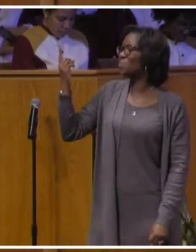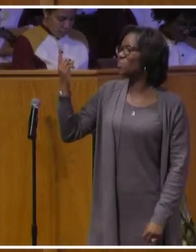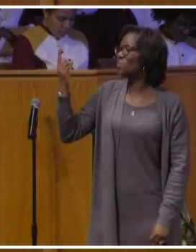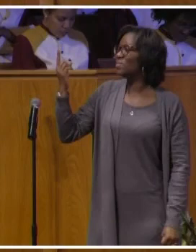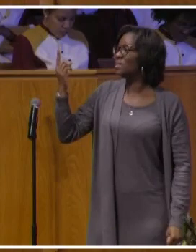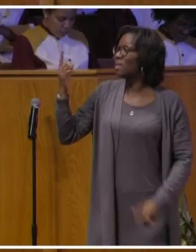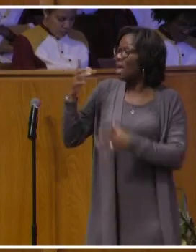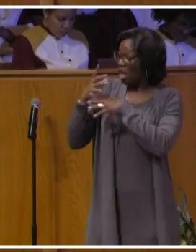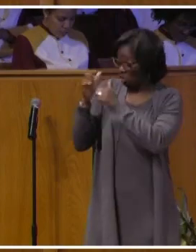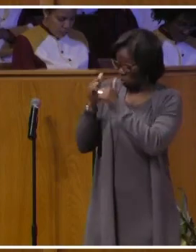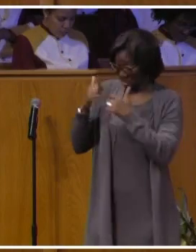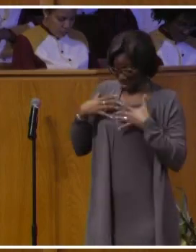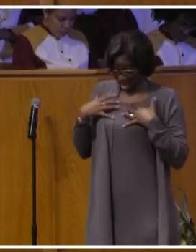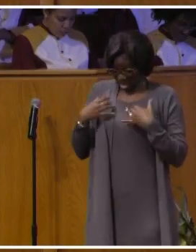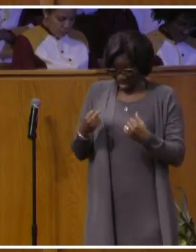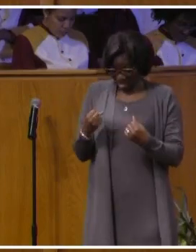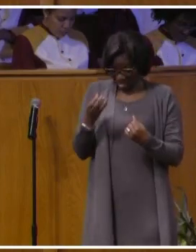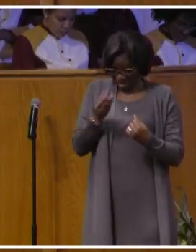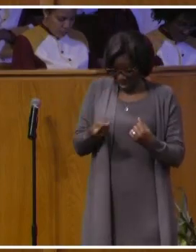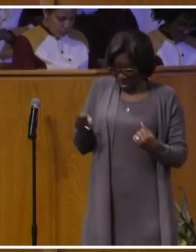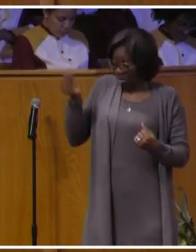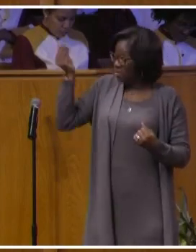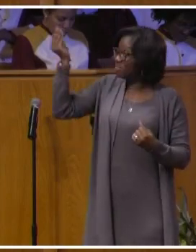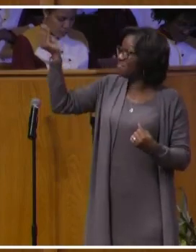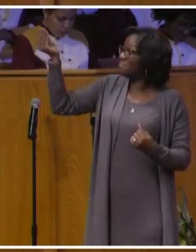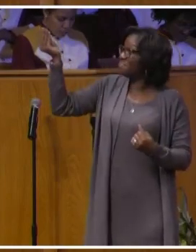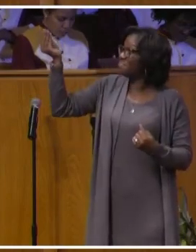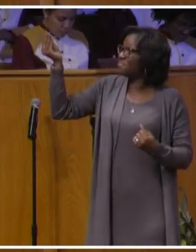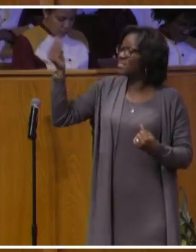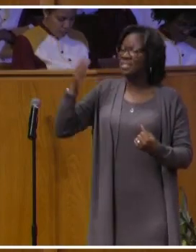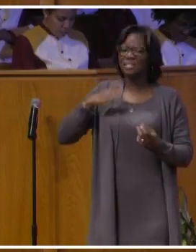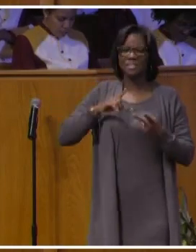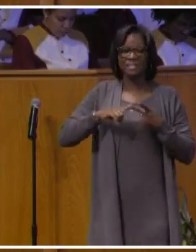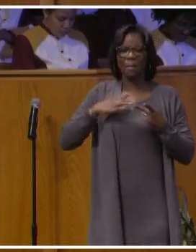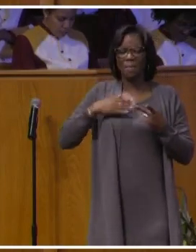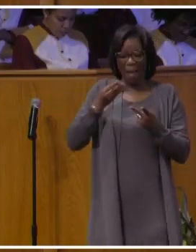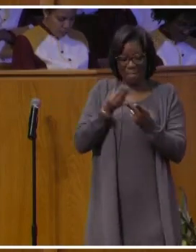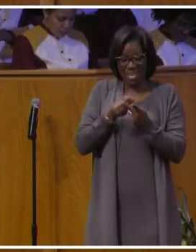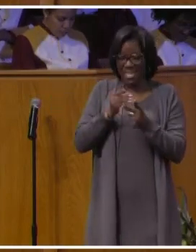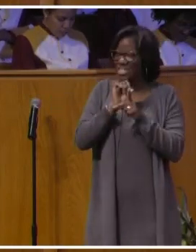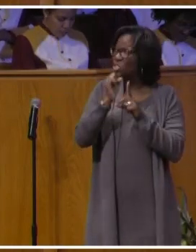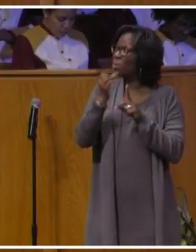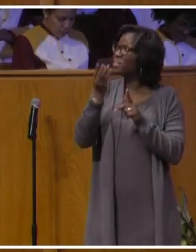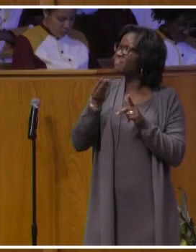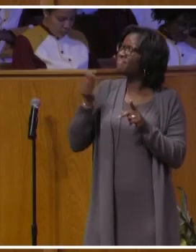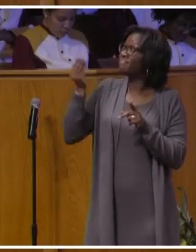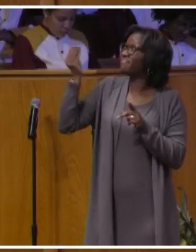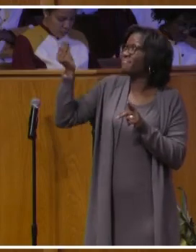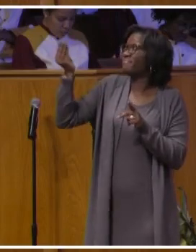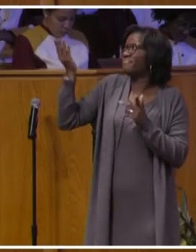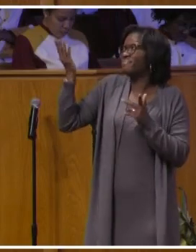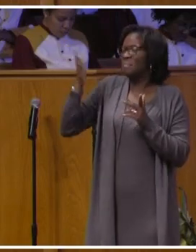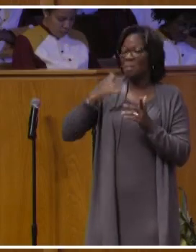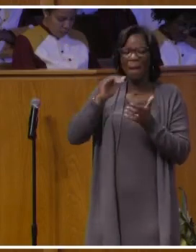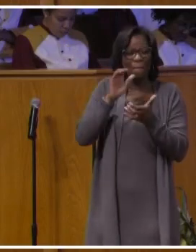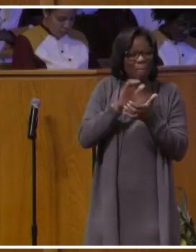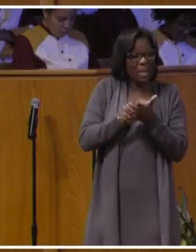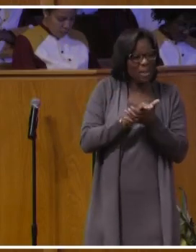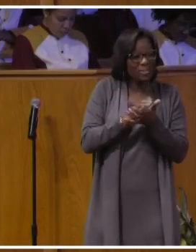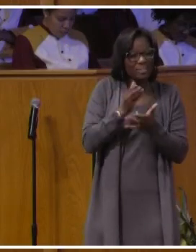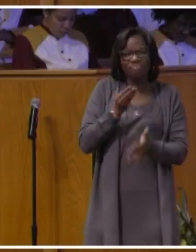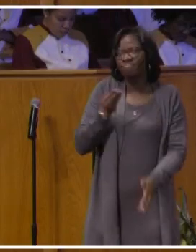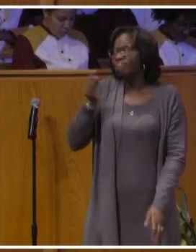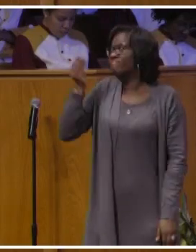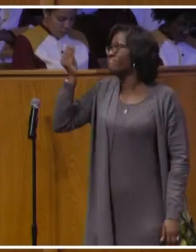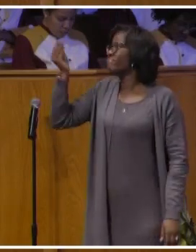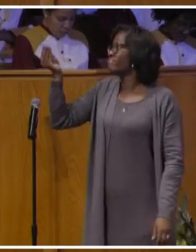I trust you with my health. I trust you with my money. I trust you with my marriage.